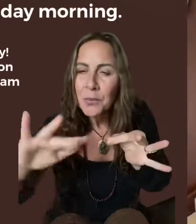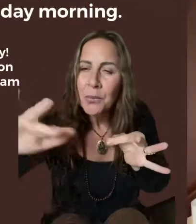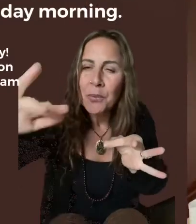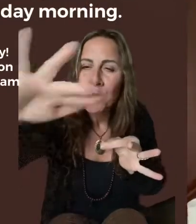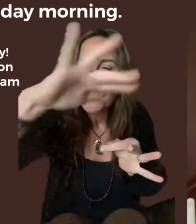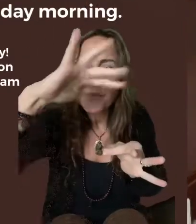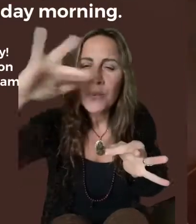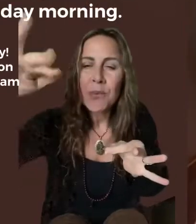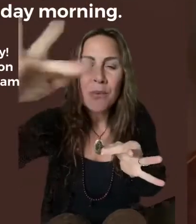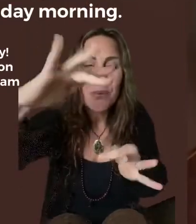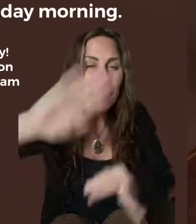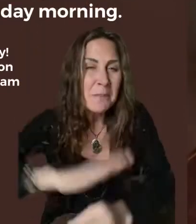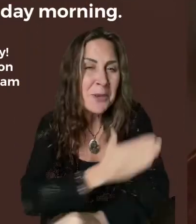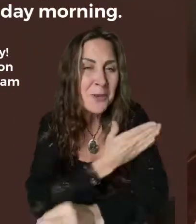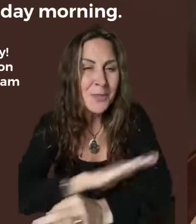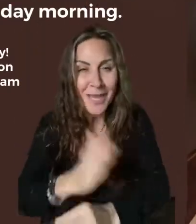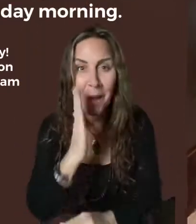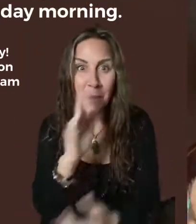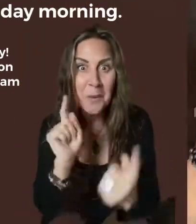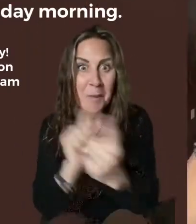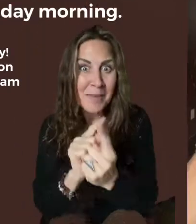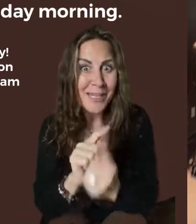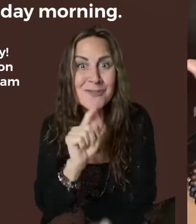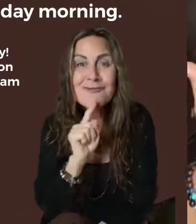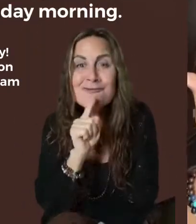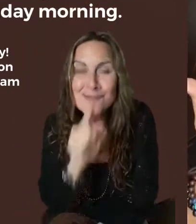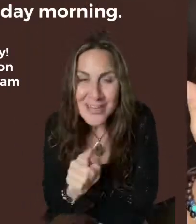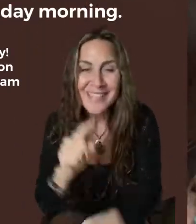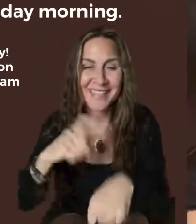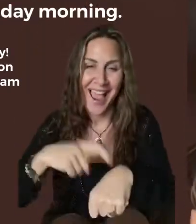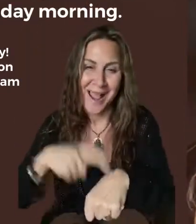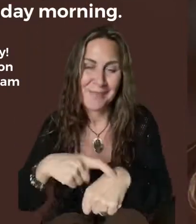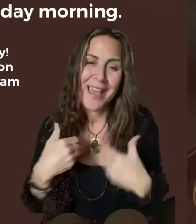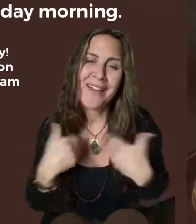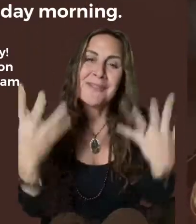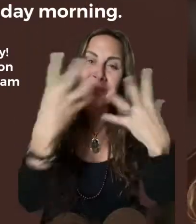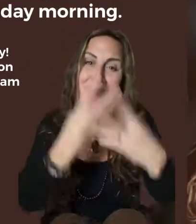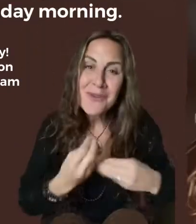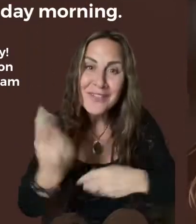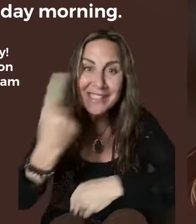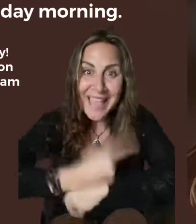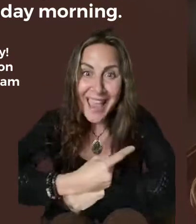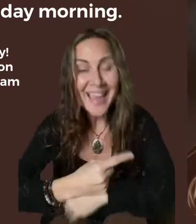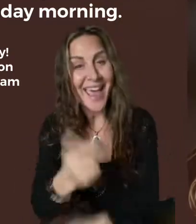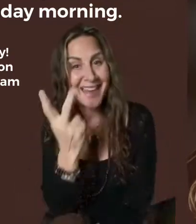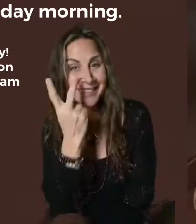we will meet in real time. Have a beautiful day.